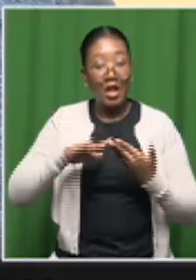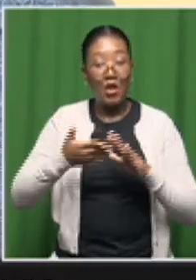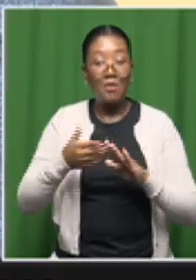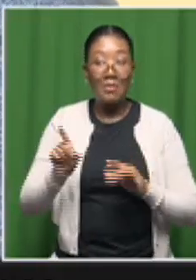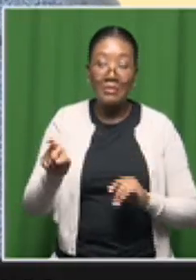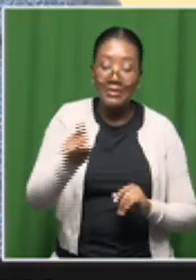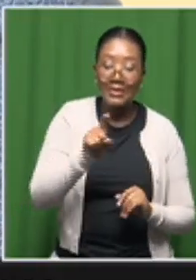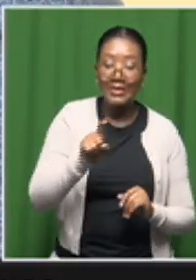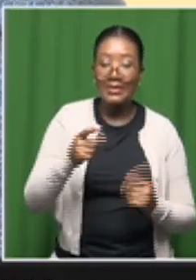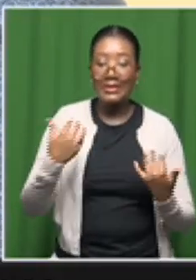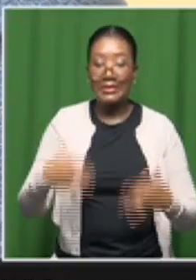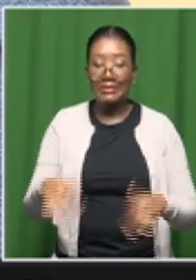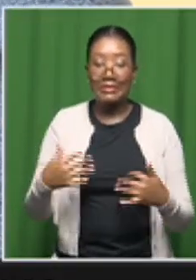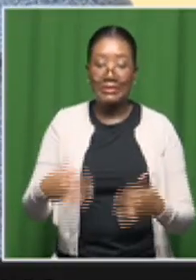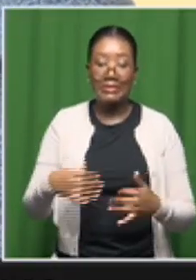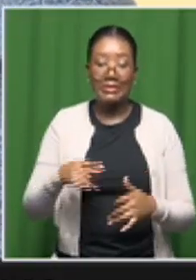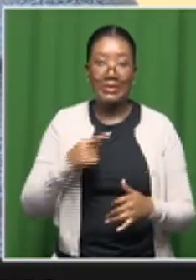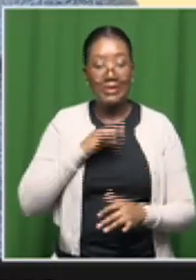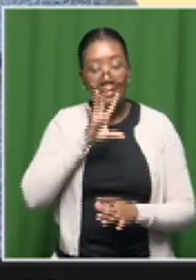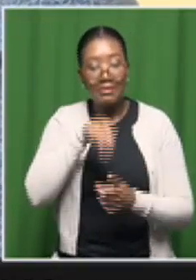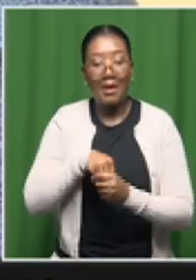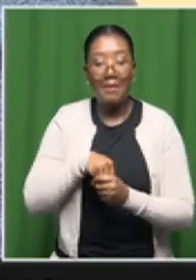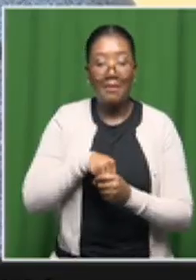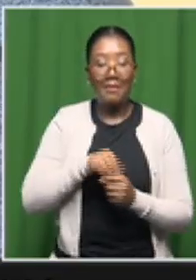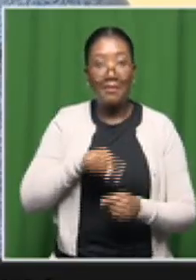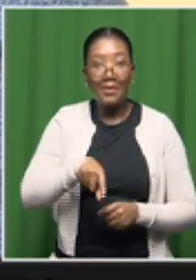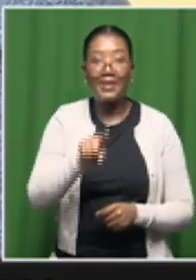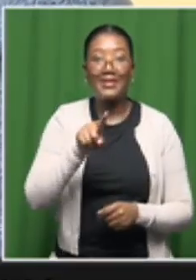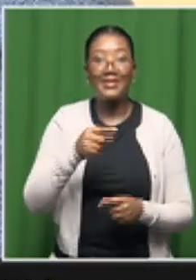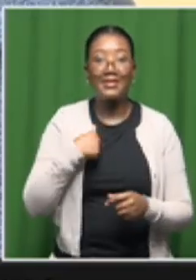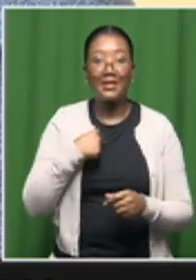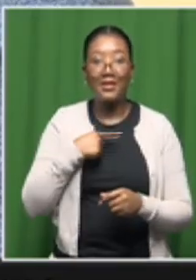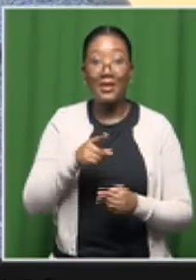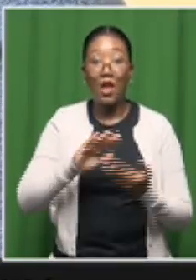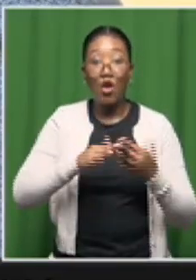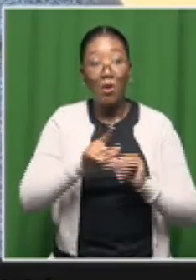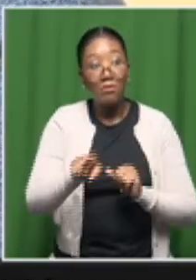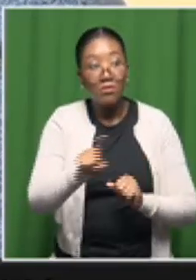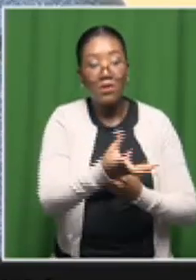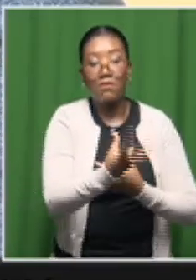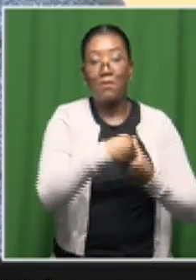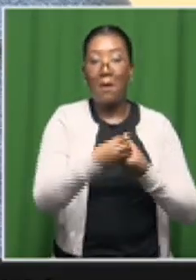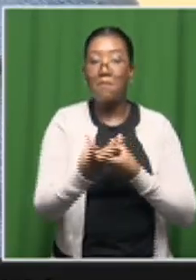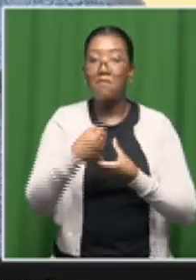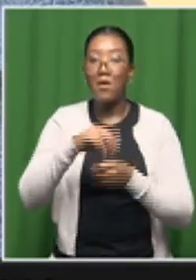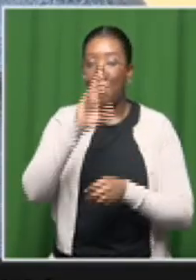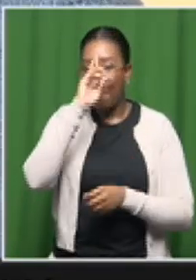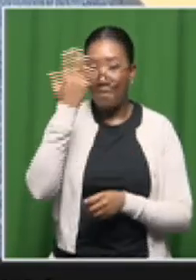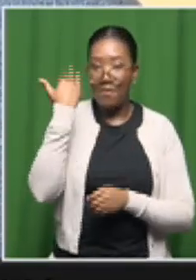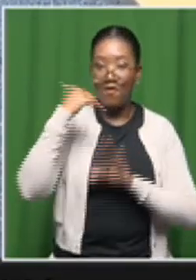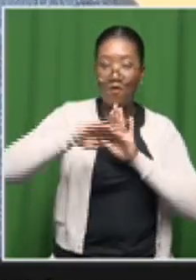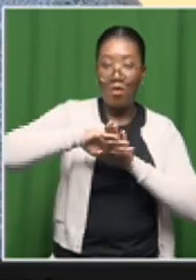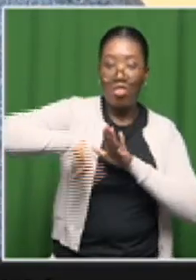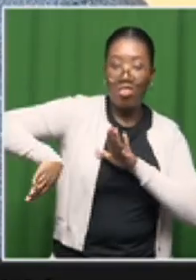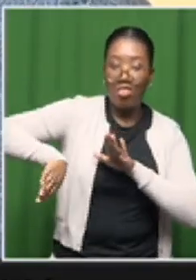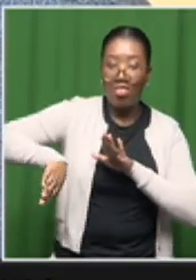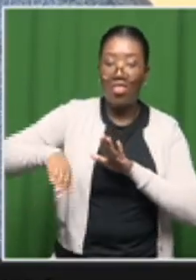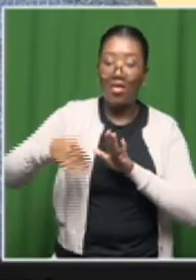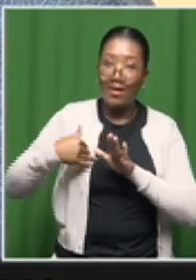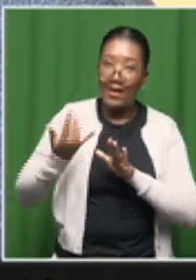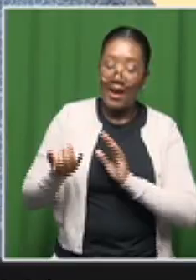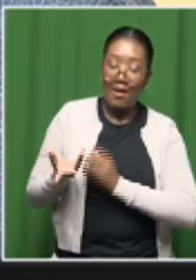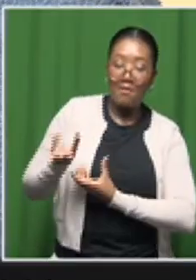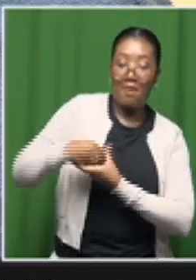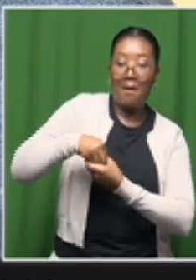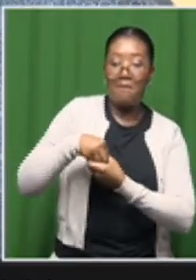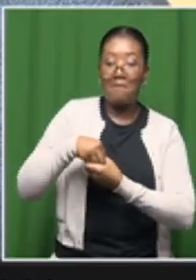actually tied to this. But what we're doing here is to include those communities because they were excluded from the narrative of the castle. So what we're